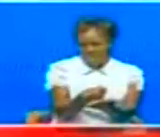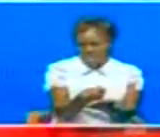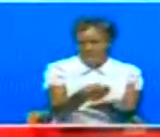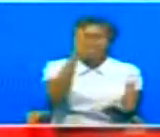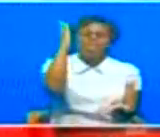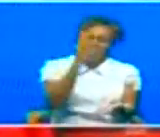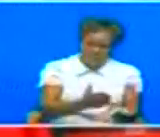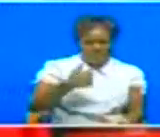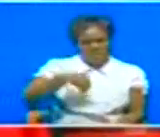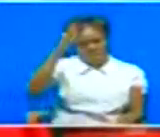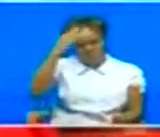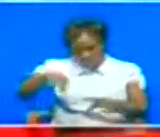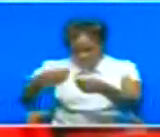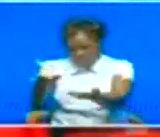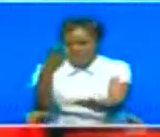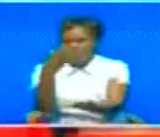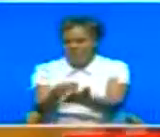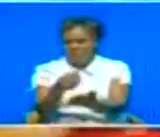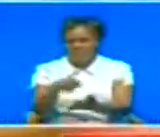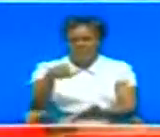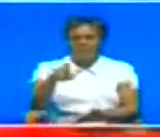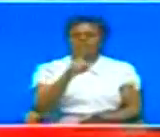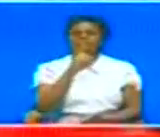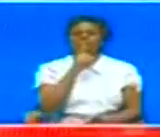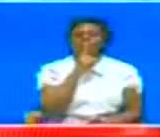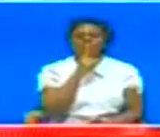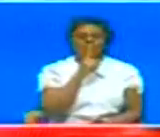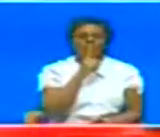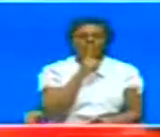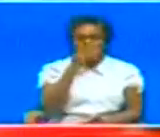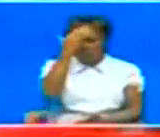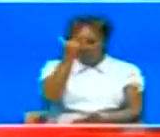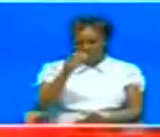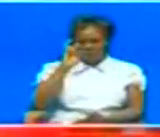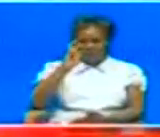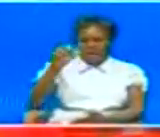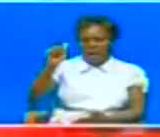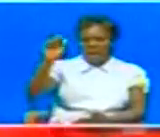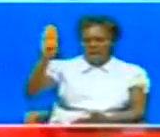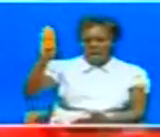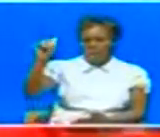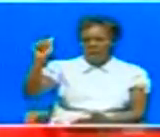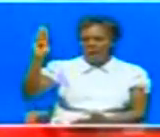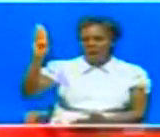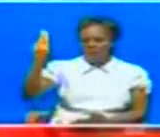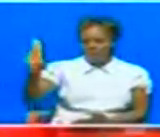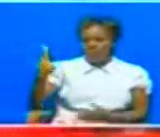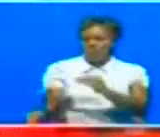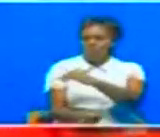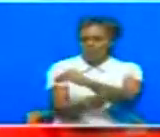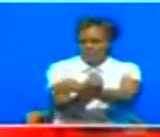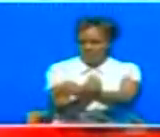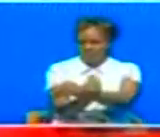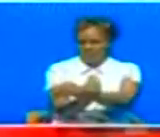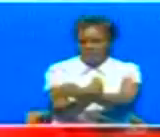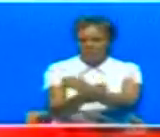You know this for a fact. For a fact, they were given money. That's why they came back less loud. And that's why if you look at Ababu Namwamba, he was mentioned in the corruption allegations, who